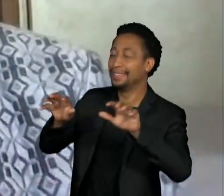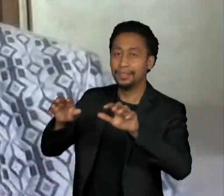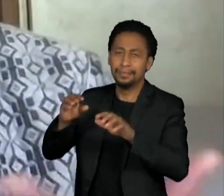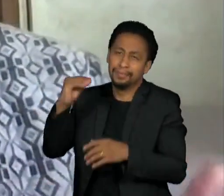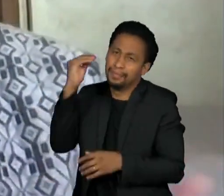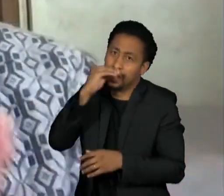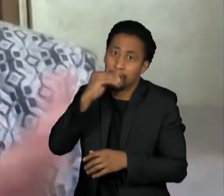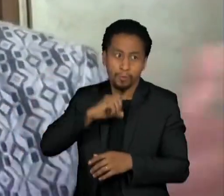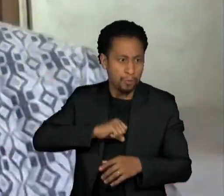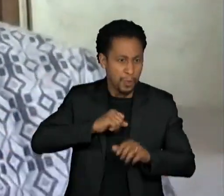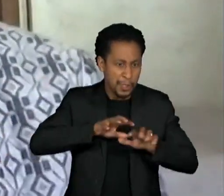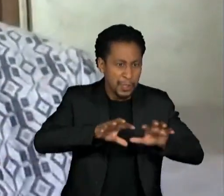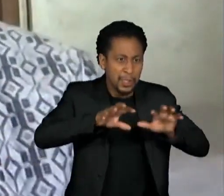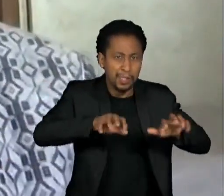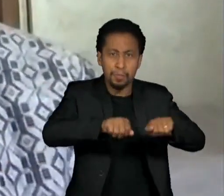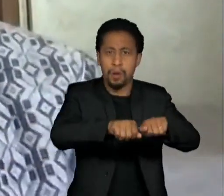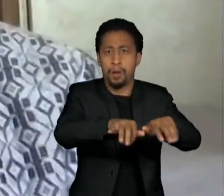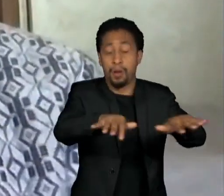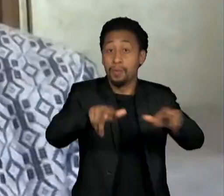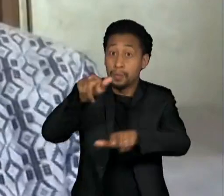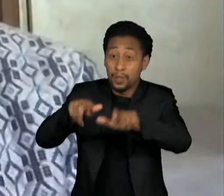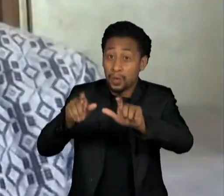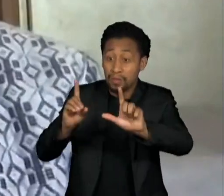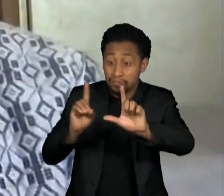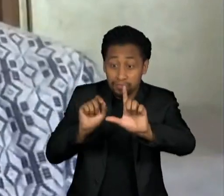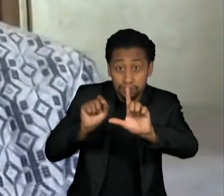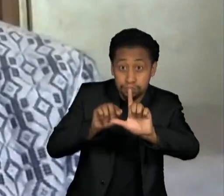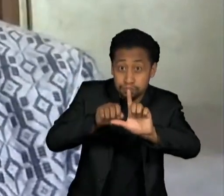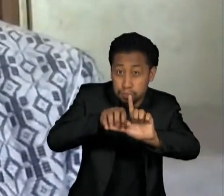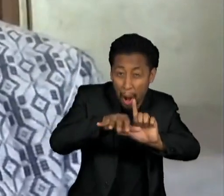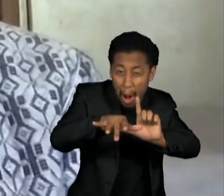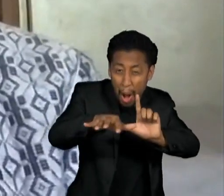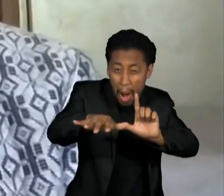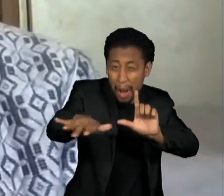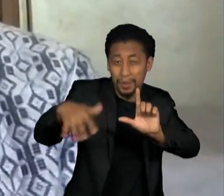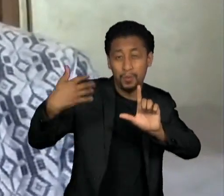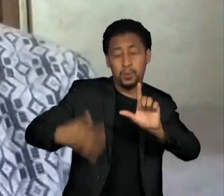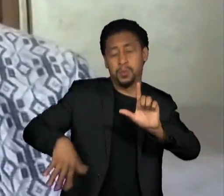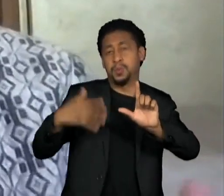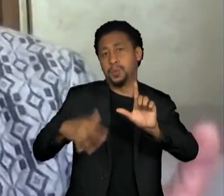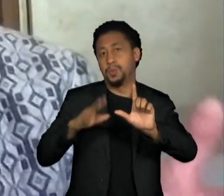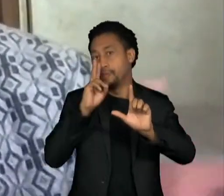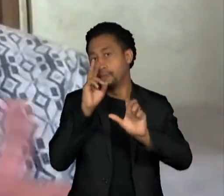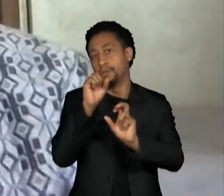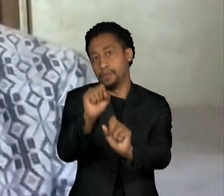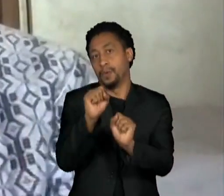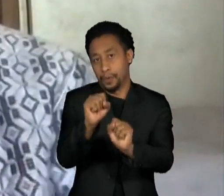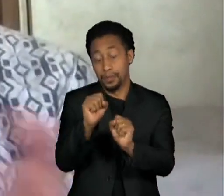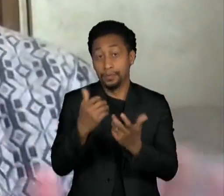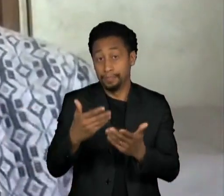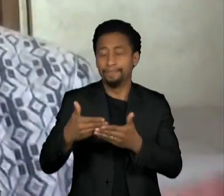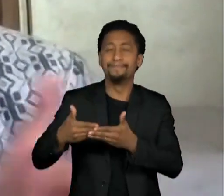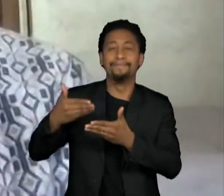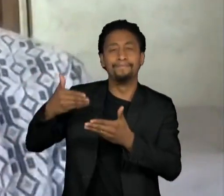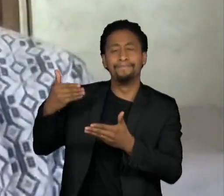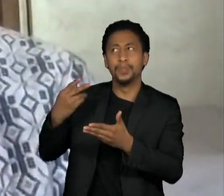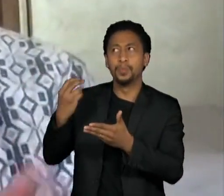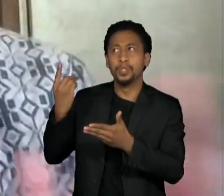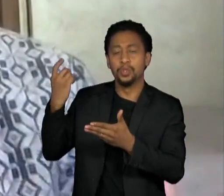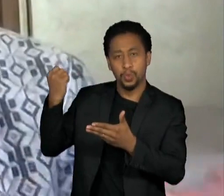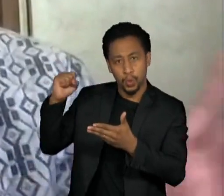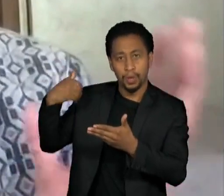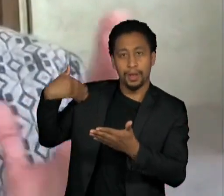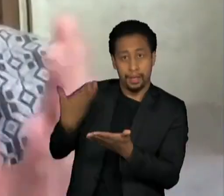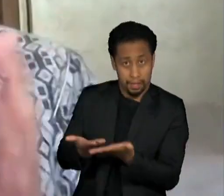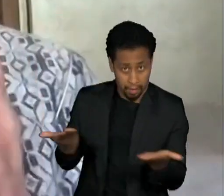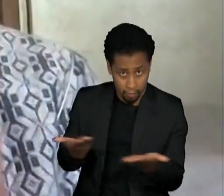who have risen and had tremendous reach, and news organizations until today, from